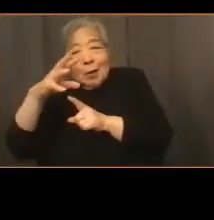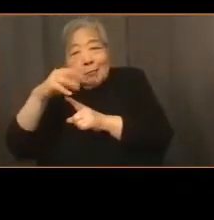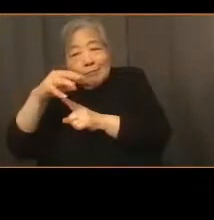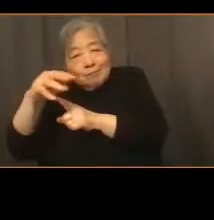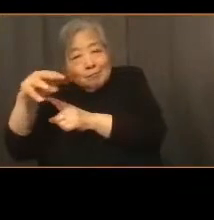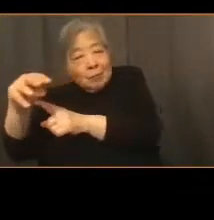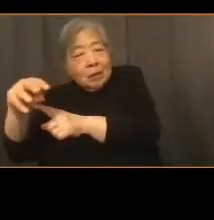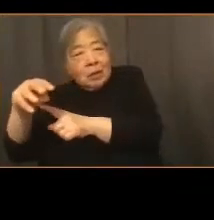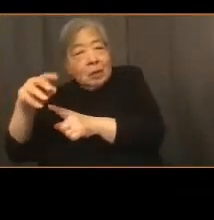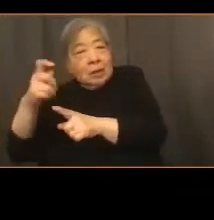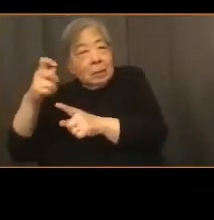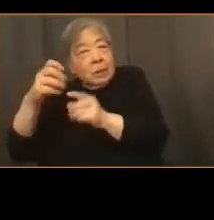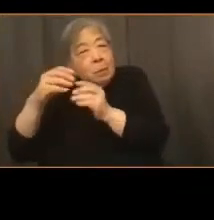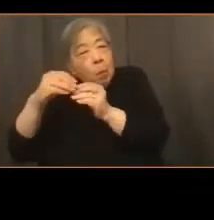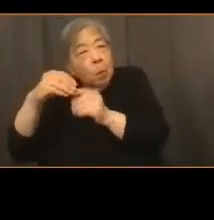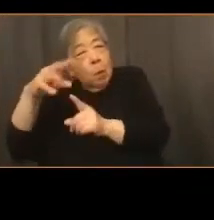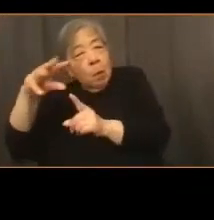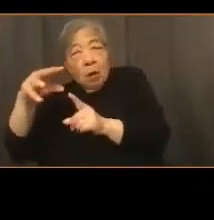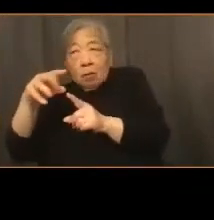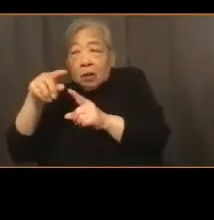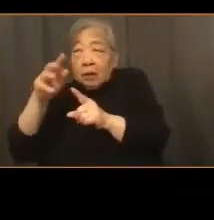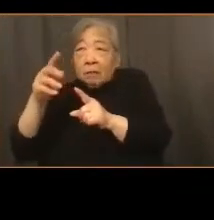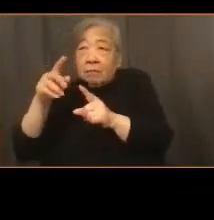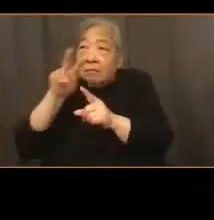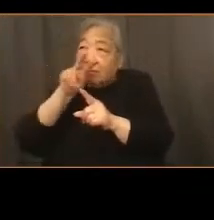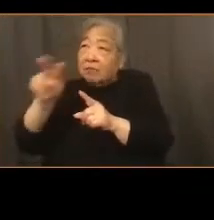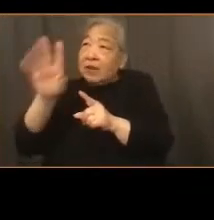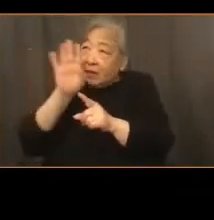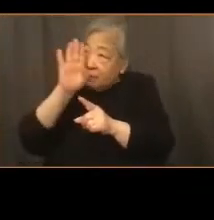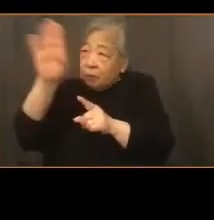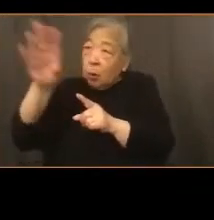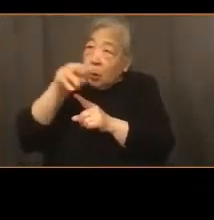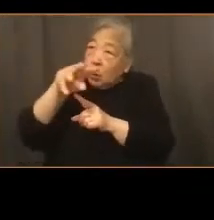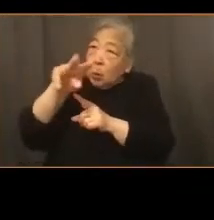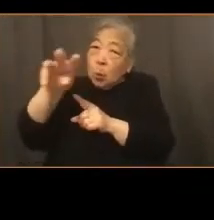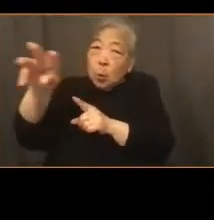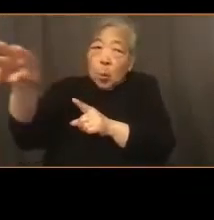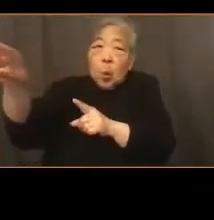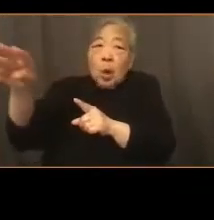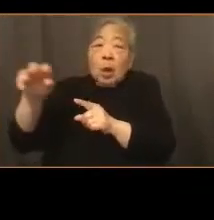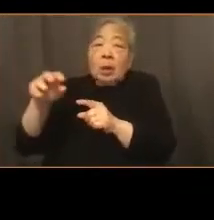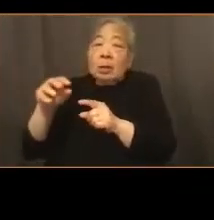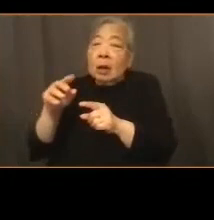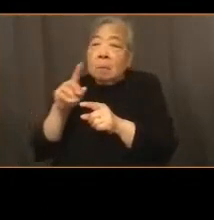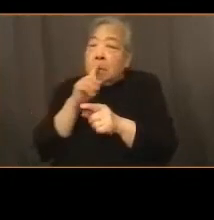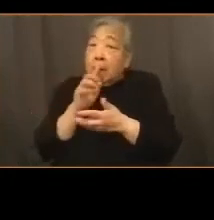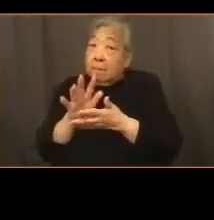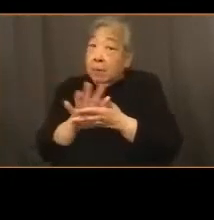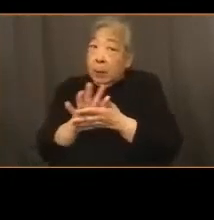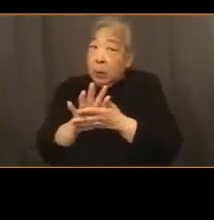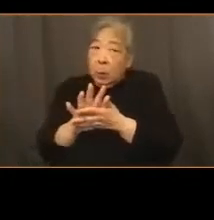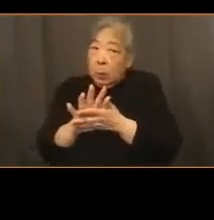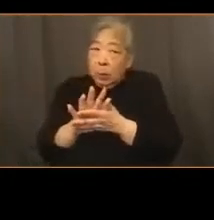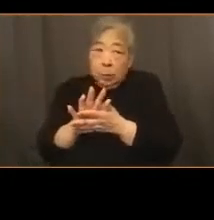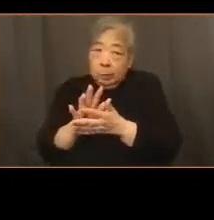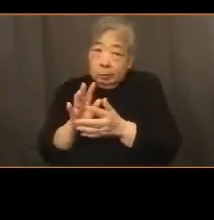bit more forward facing. Now, we don't have video capability there.